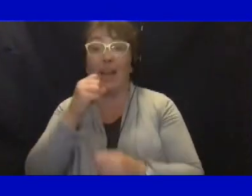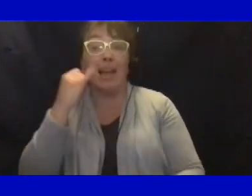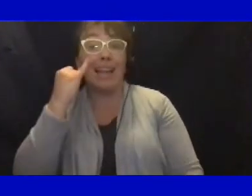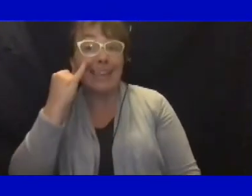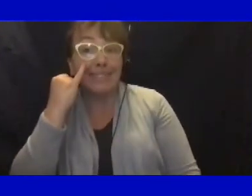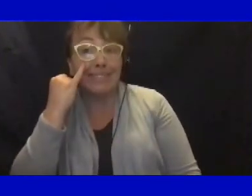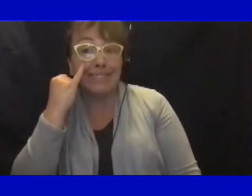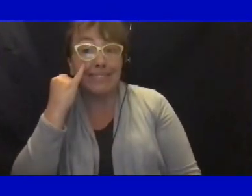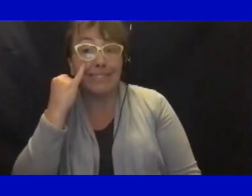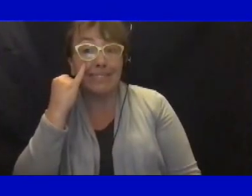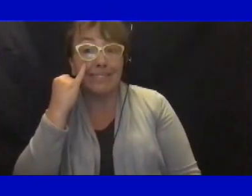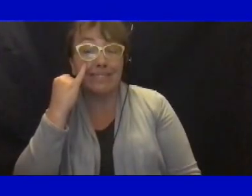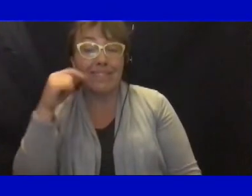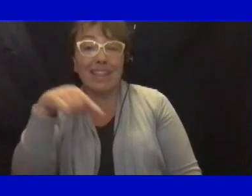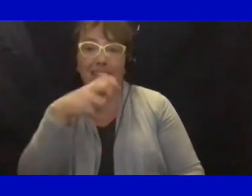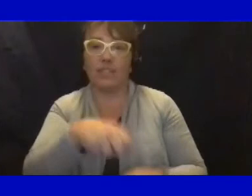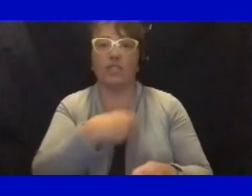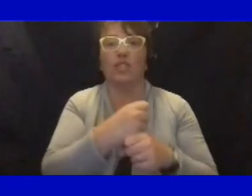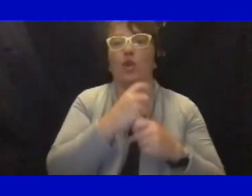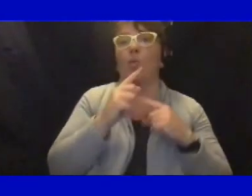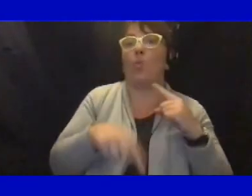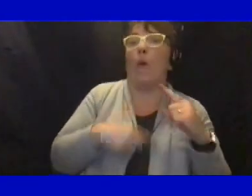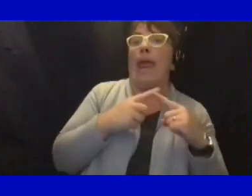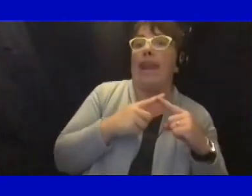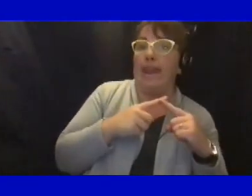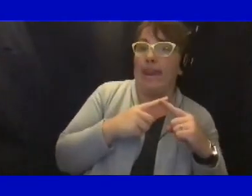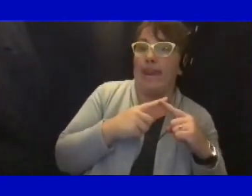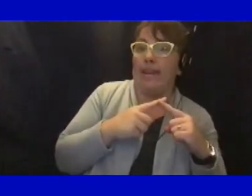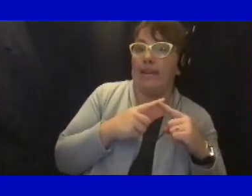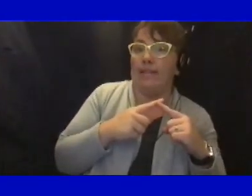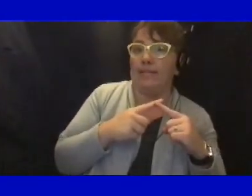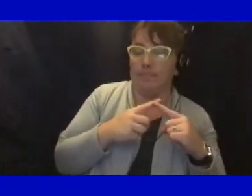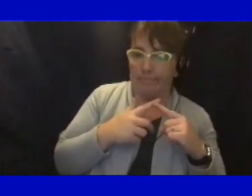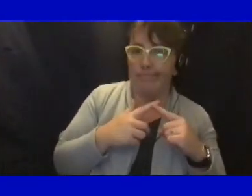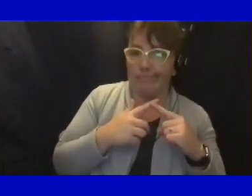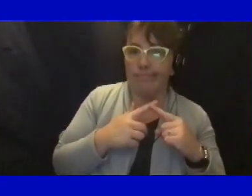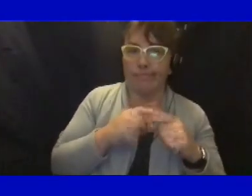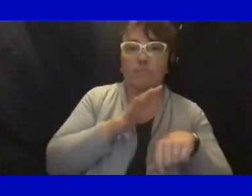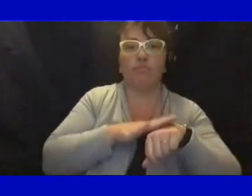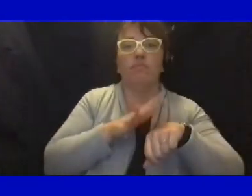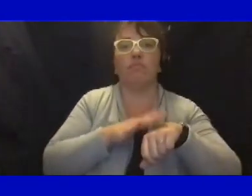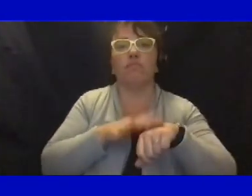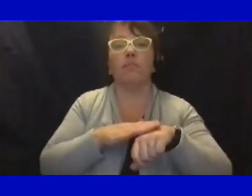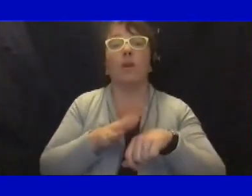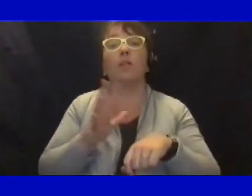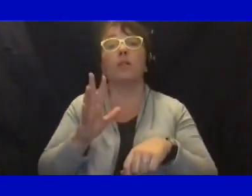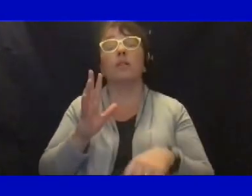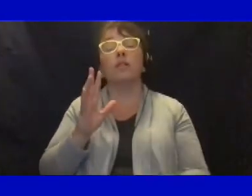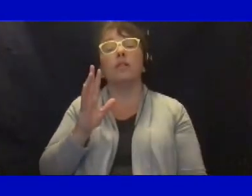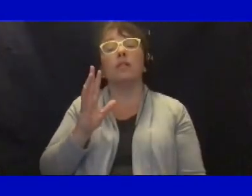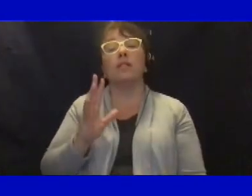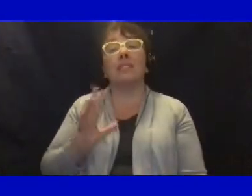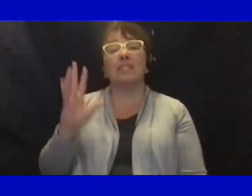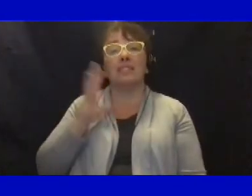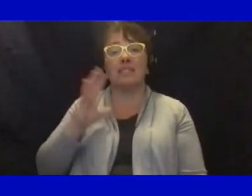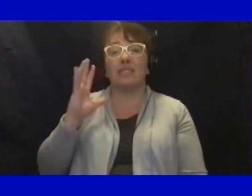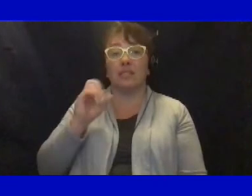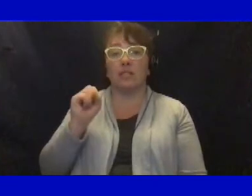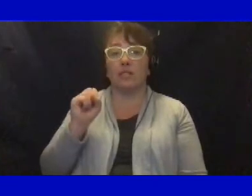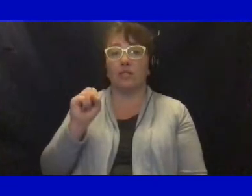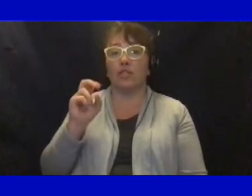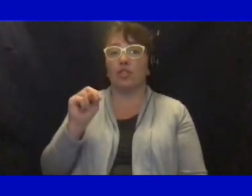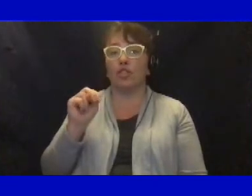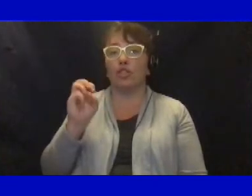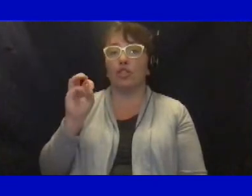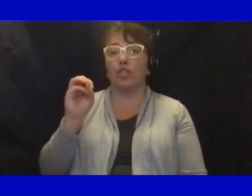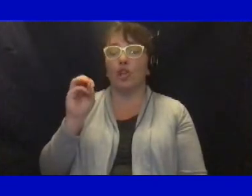next year, sooner than later. When you look at the snow fire information from the United States Geological Survey, you can see the snow fire